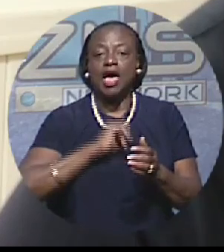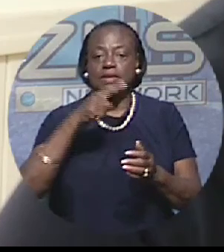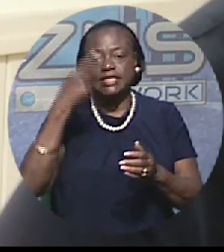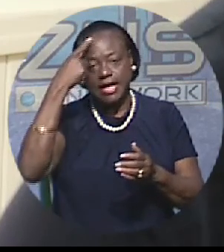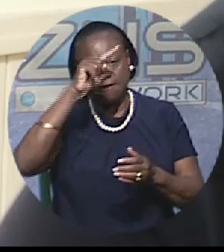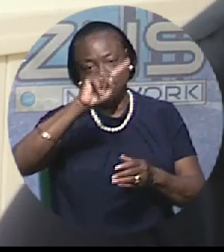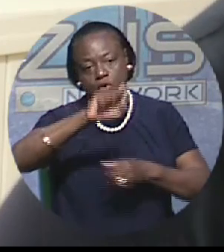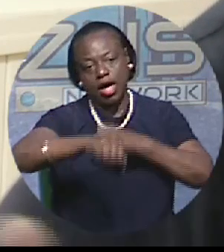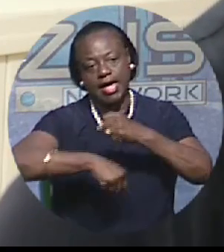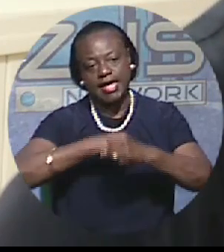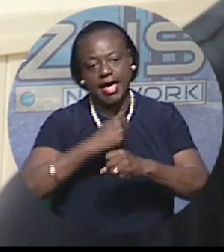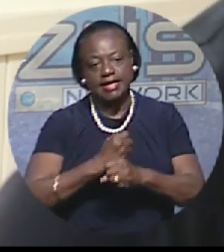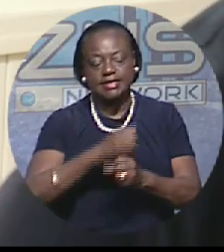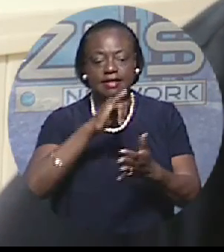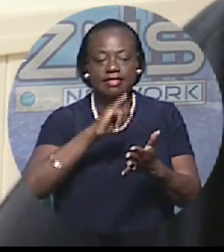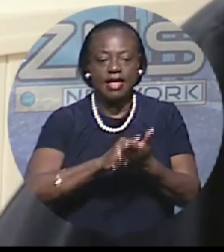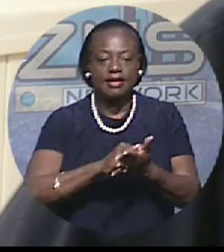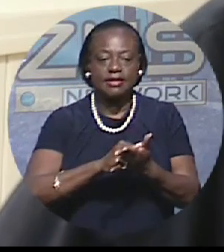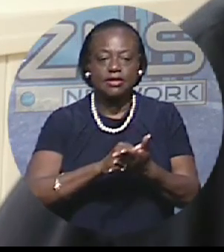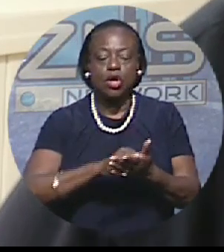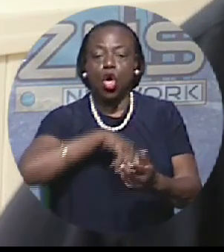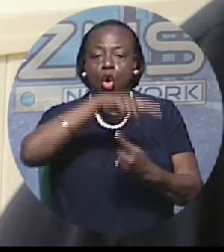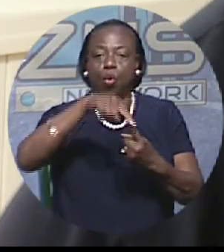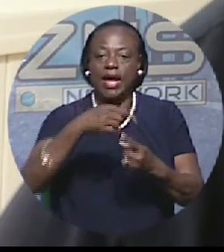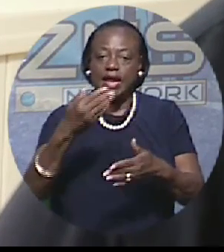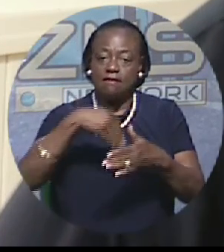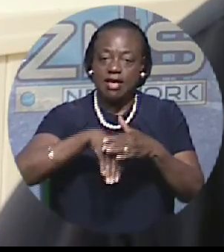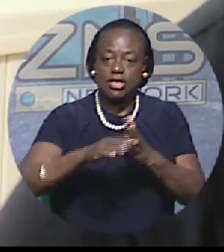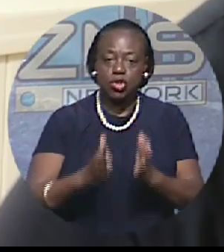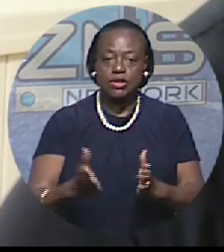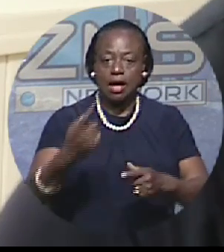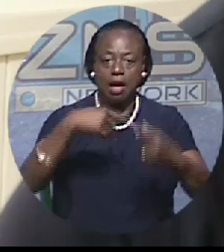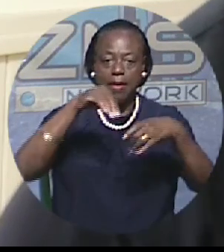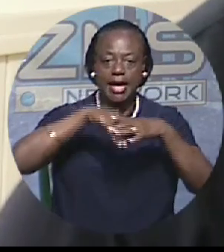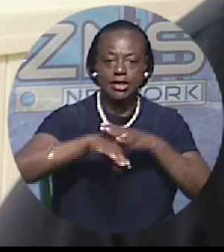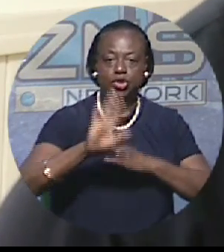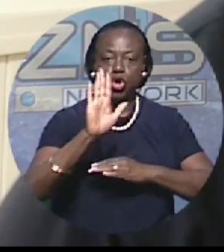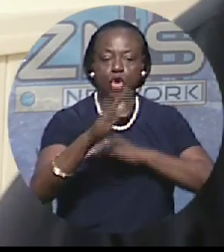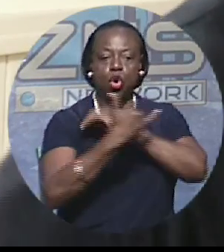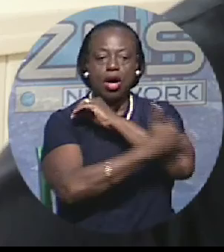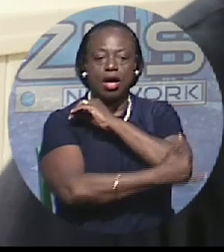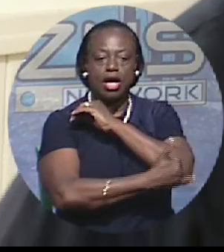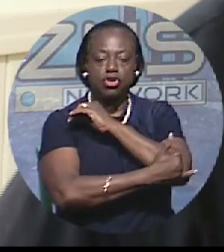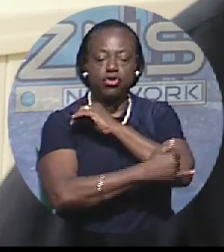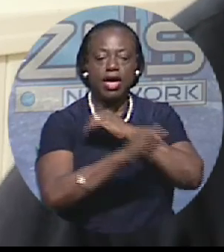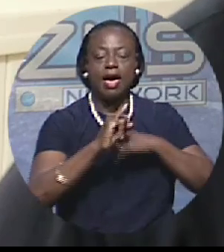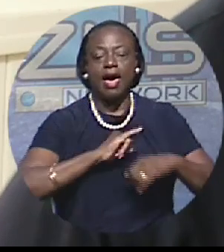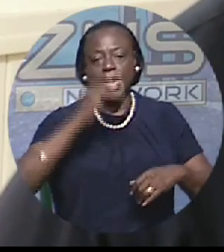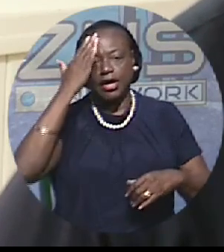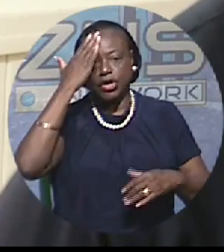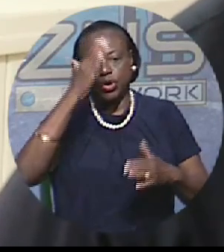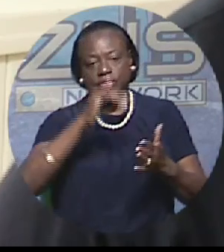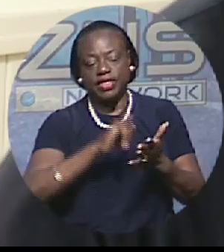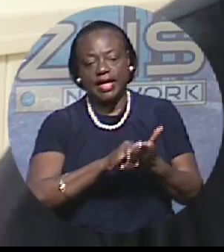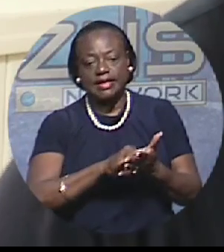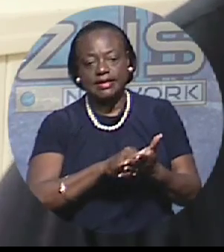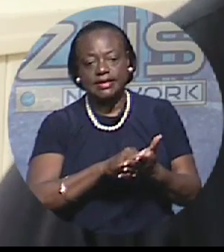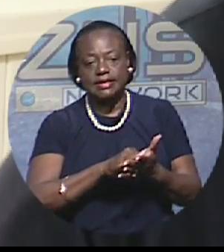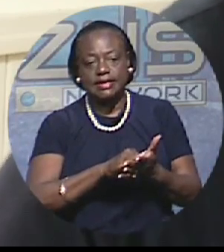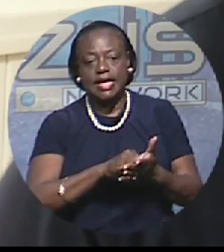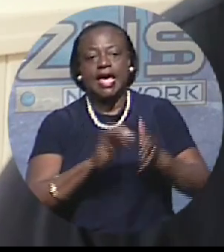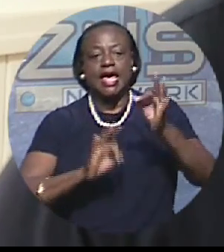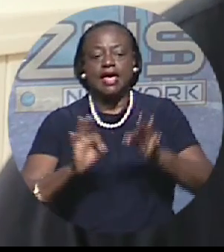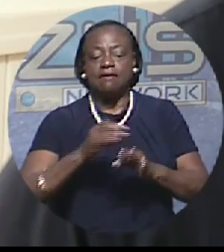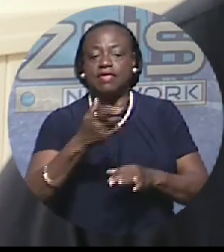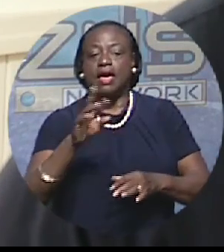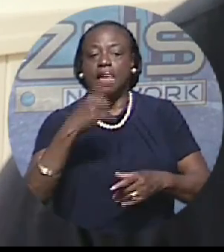that when investors are coming into our country and they know they're coming into, or they should be made aware of the fact, if they're coming into